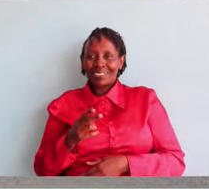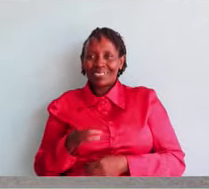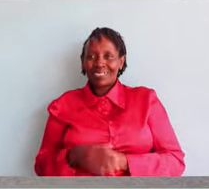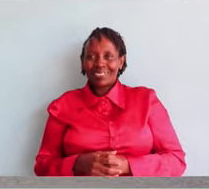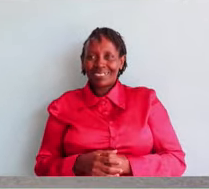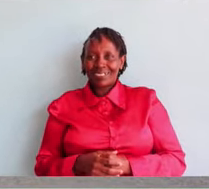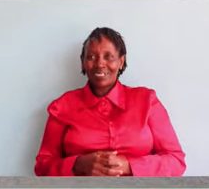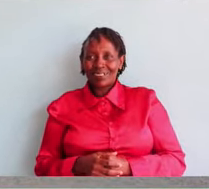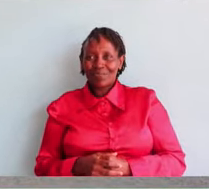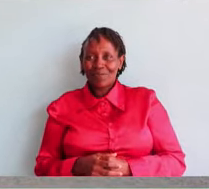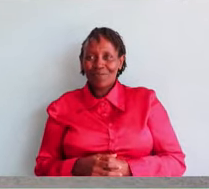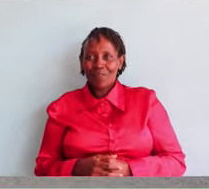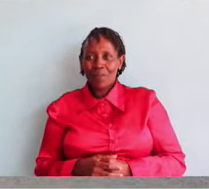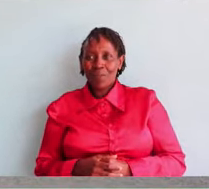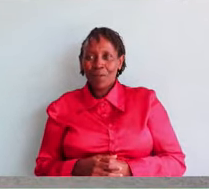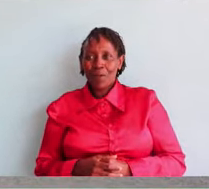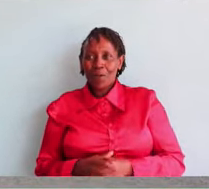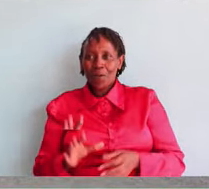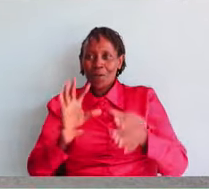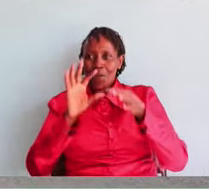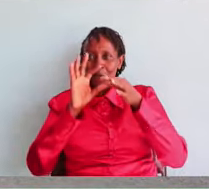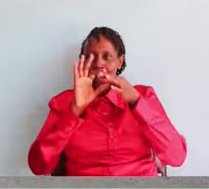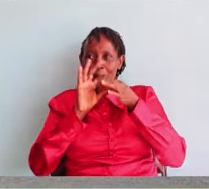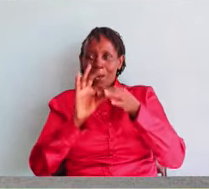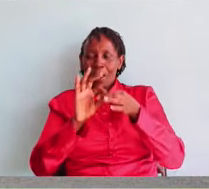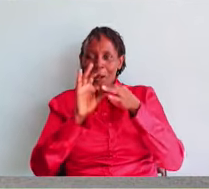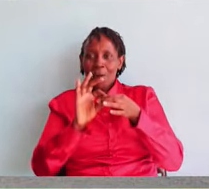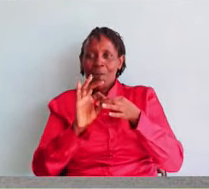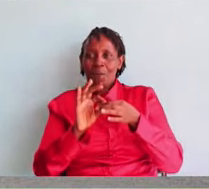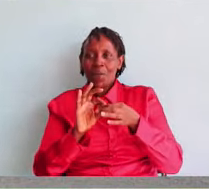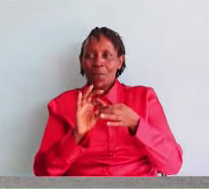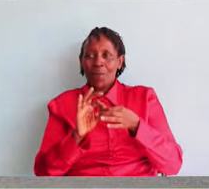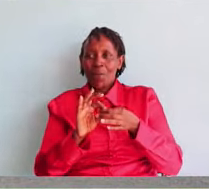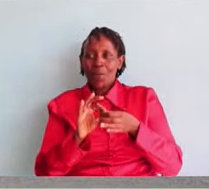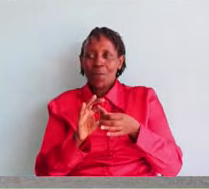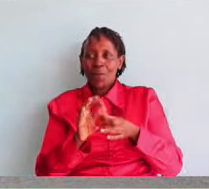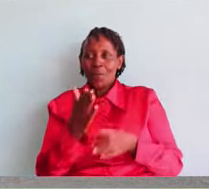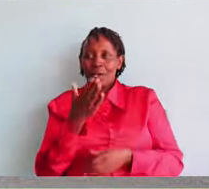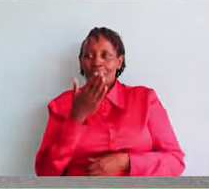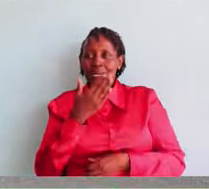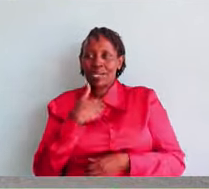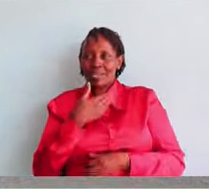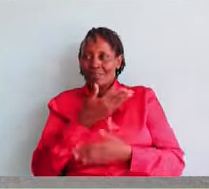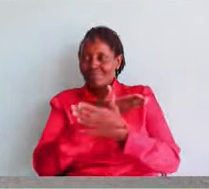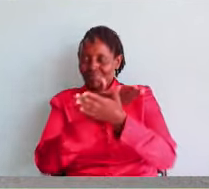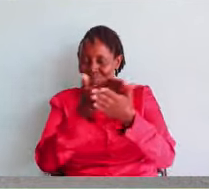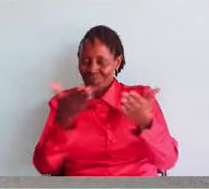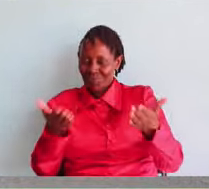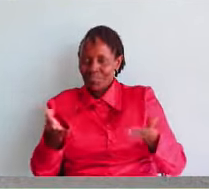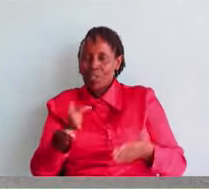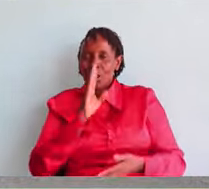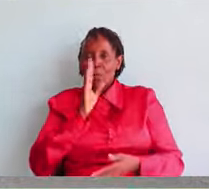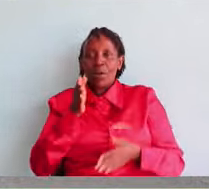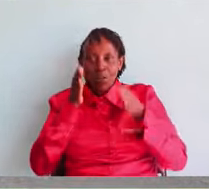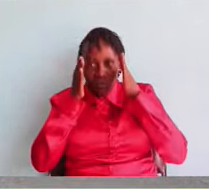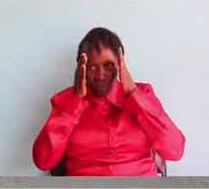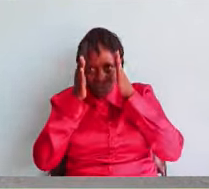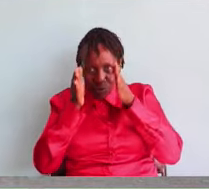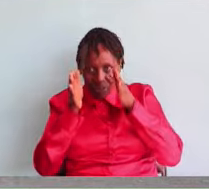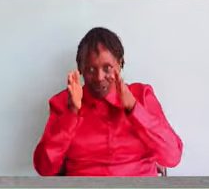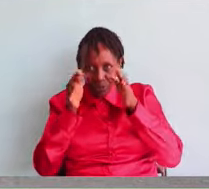this community. You belong. We need you. We need each other. May we be devoted to